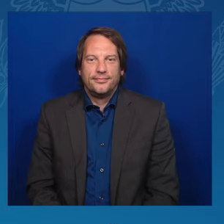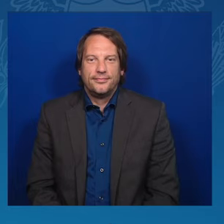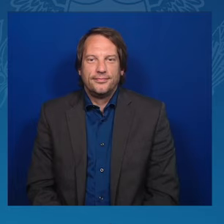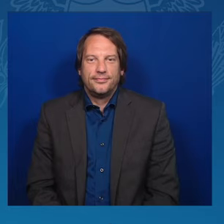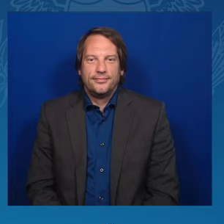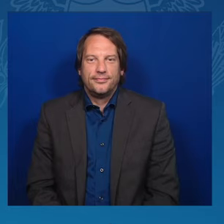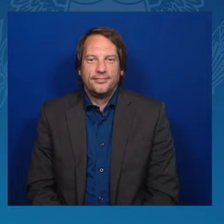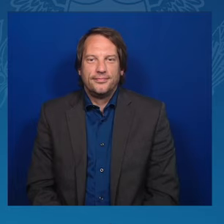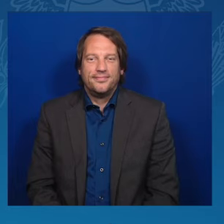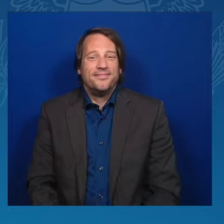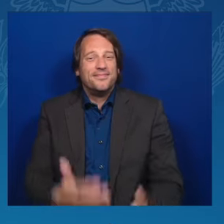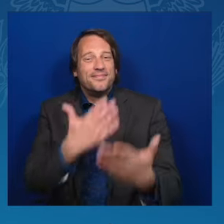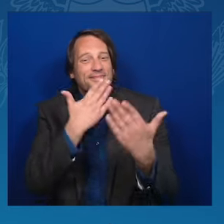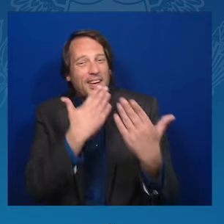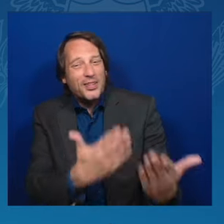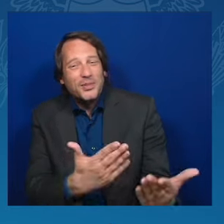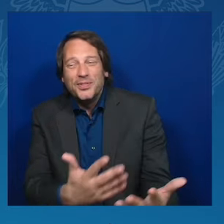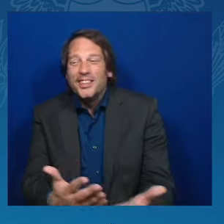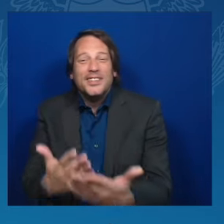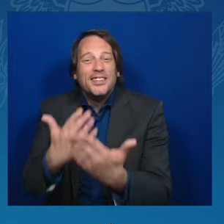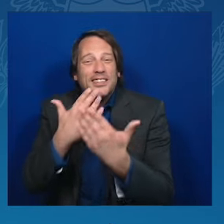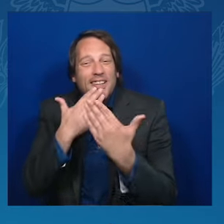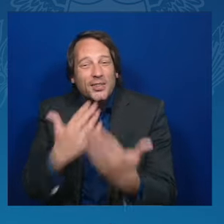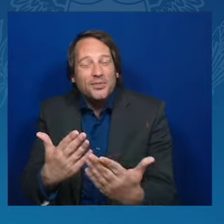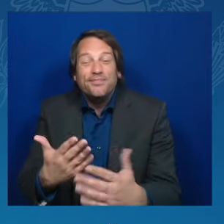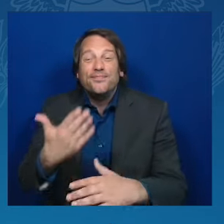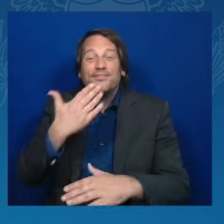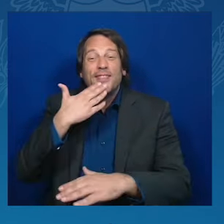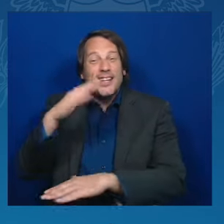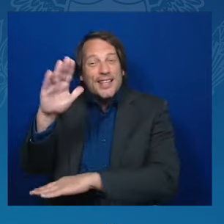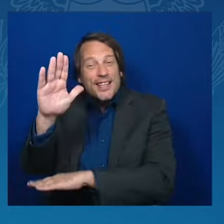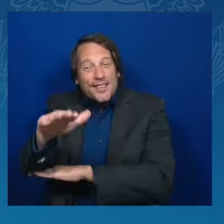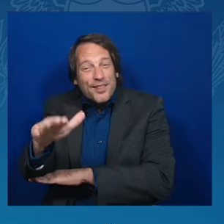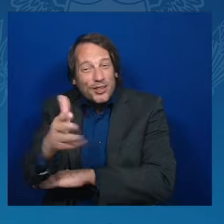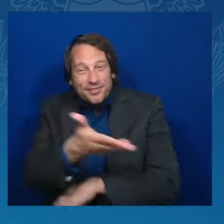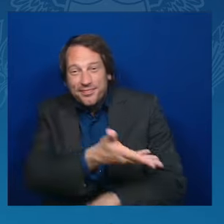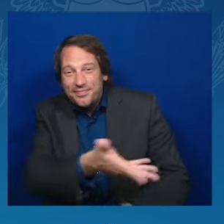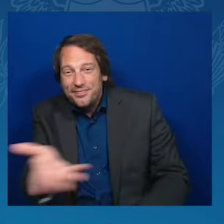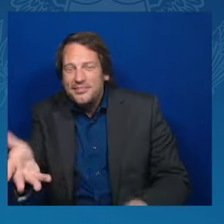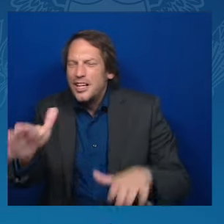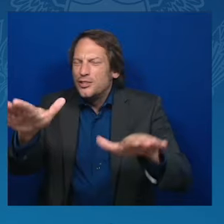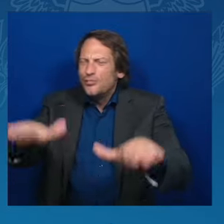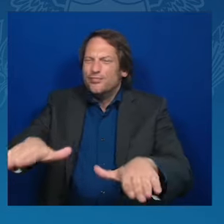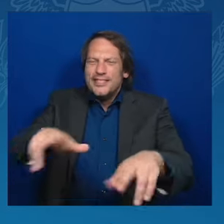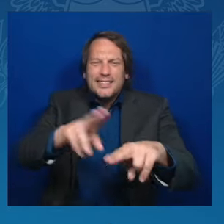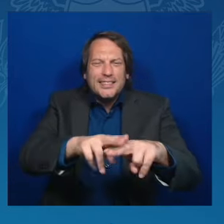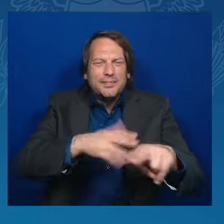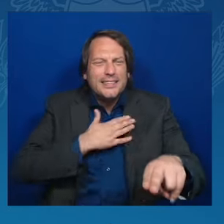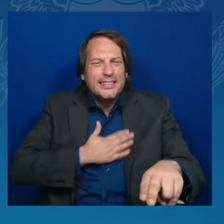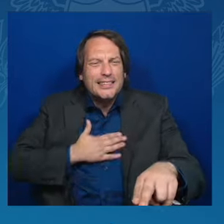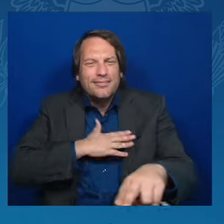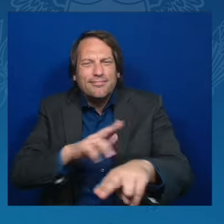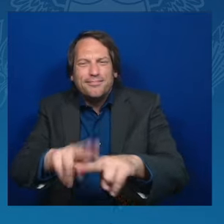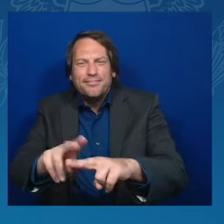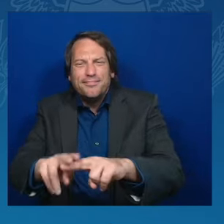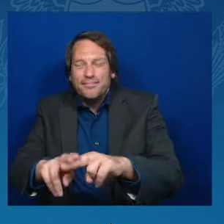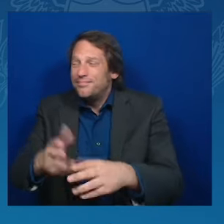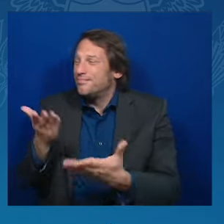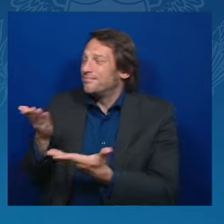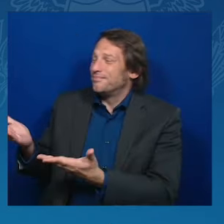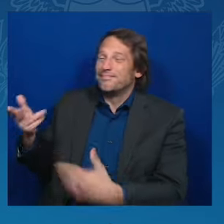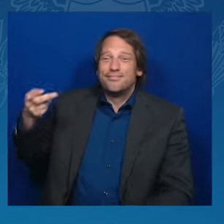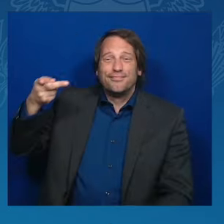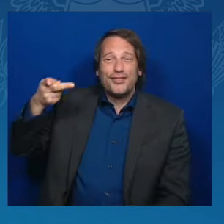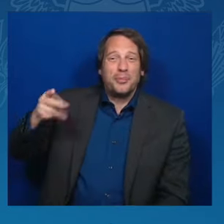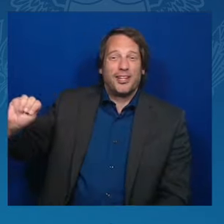Thank you. Good afternoon, everyone. Please, please be seated. Mr. Prime Minister, Mrs.